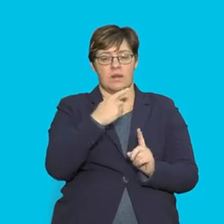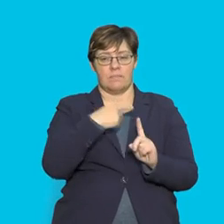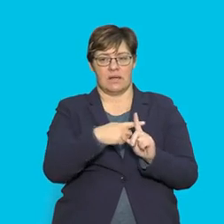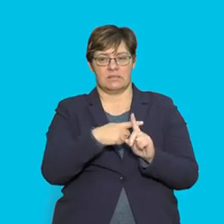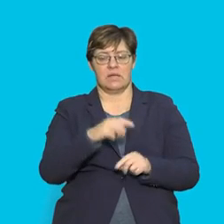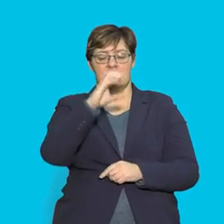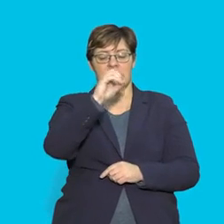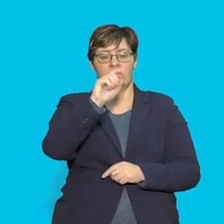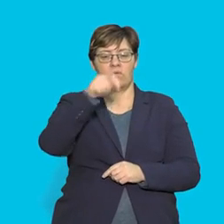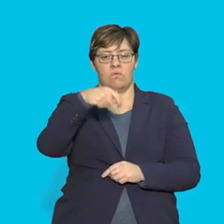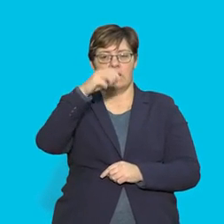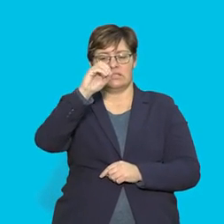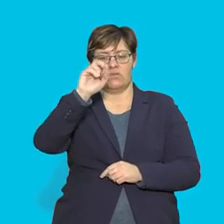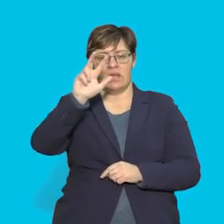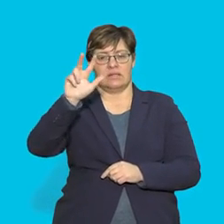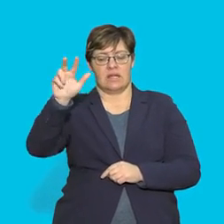1 plus